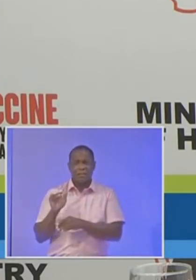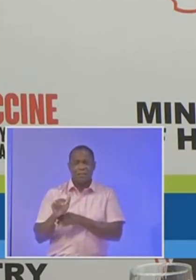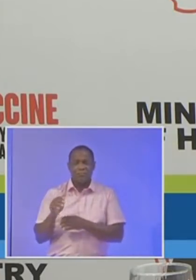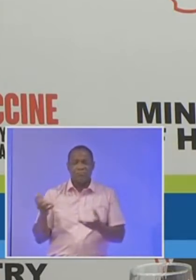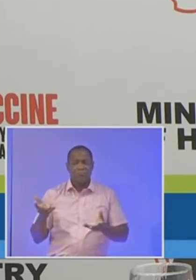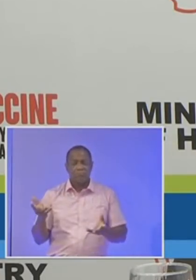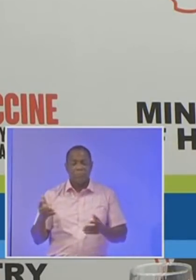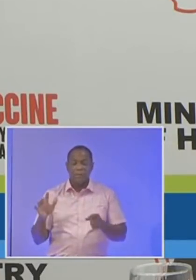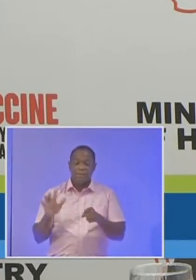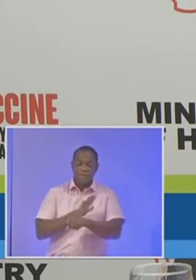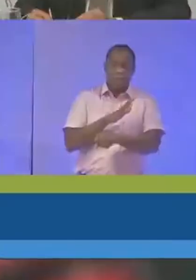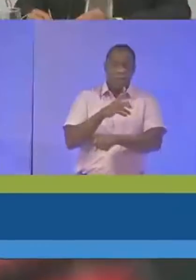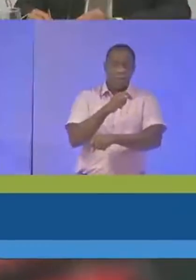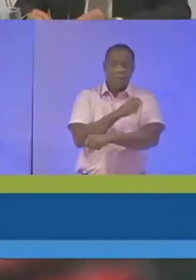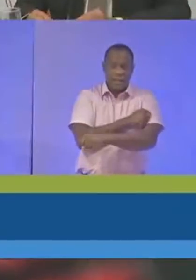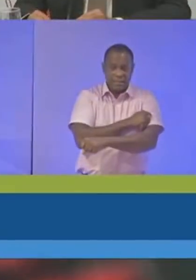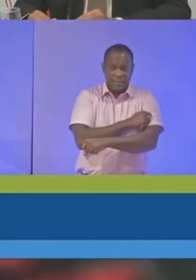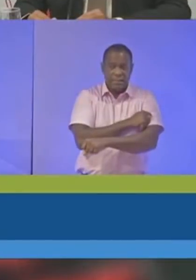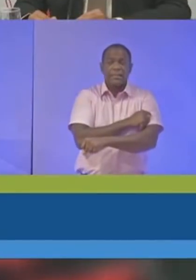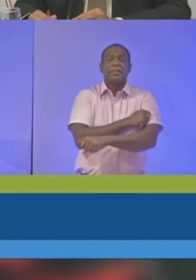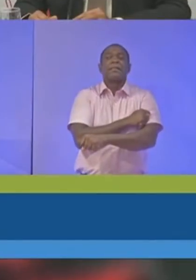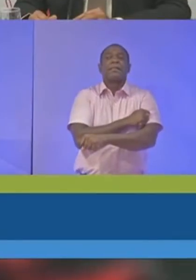are fully vaccinated,